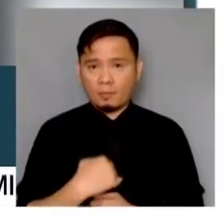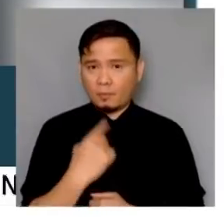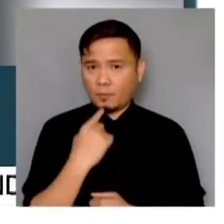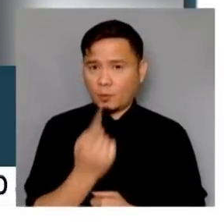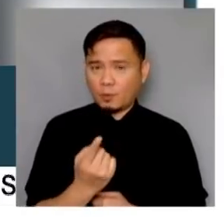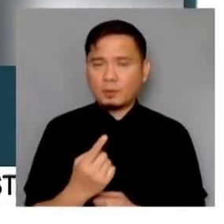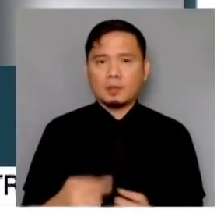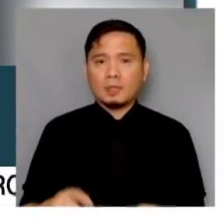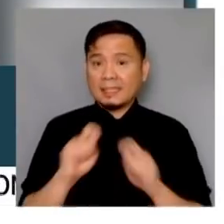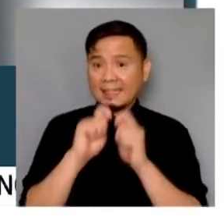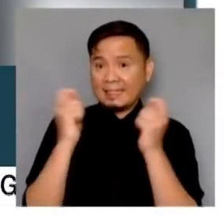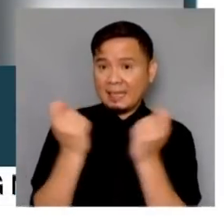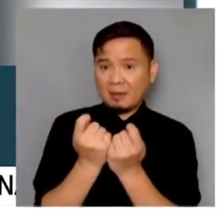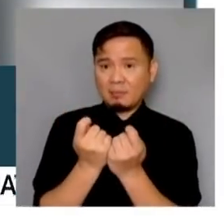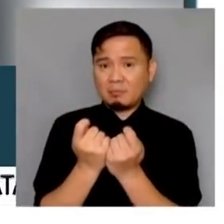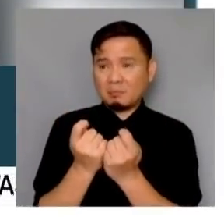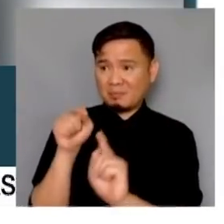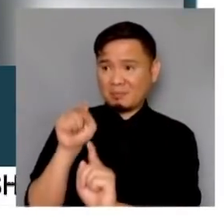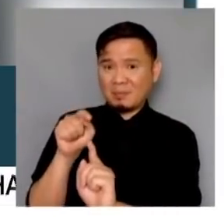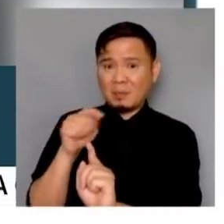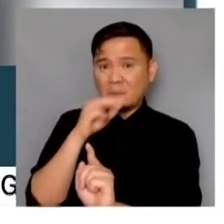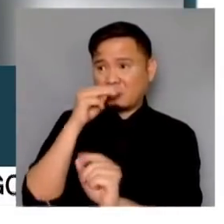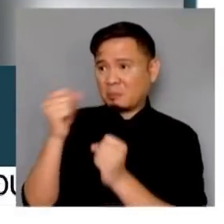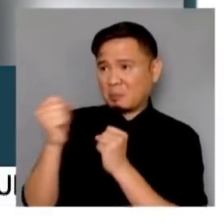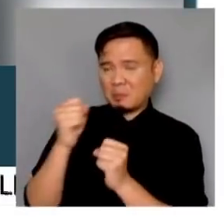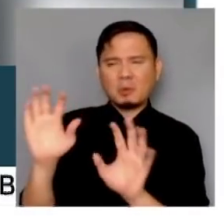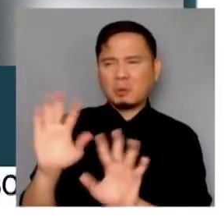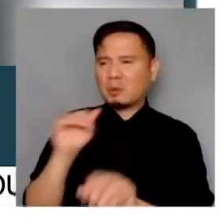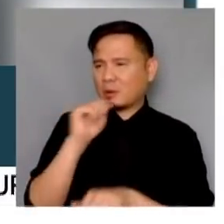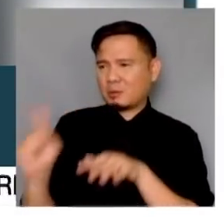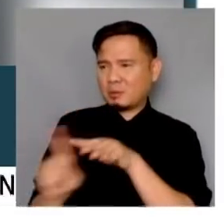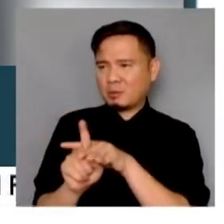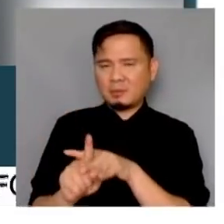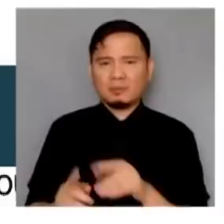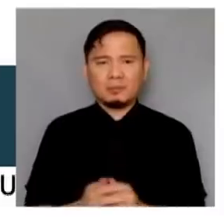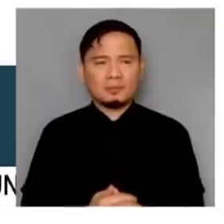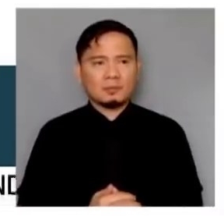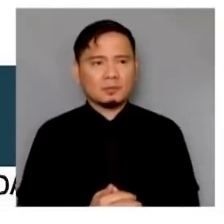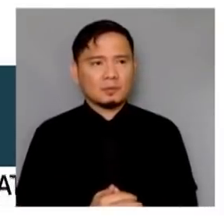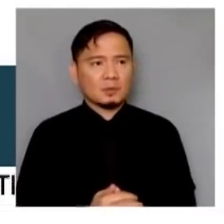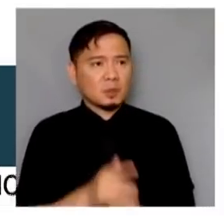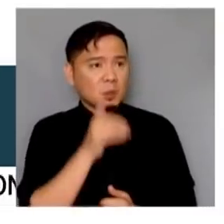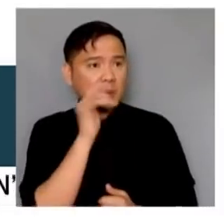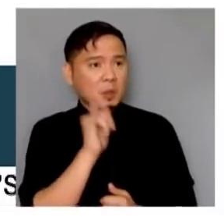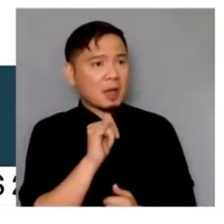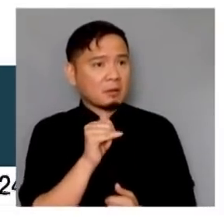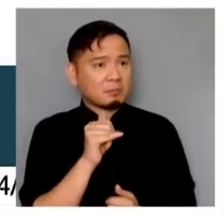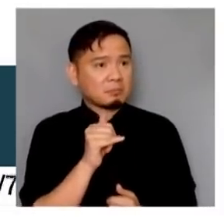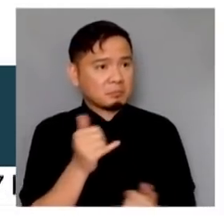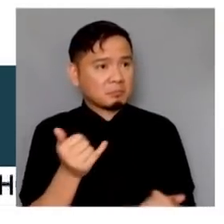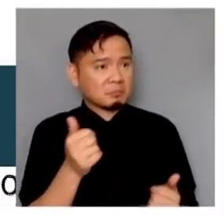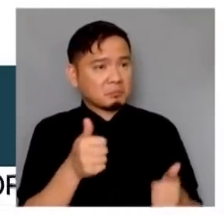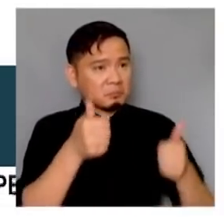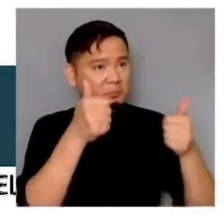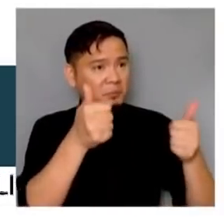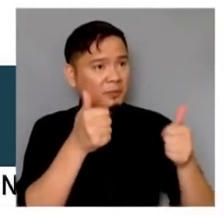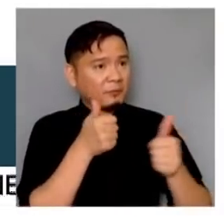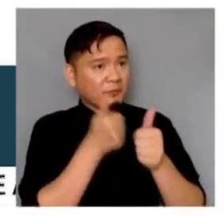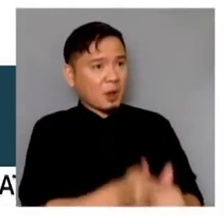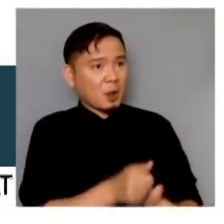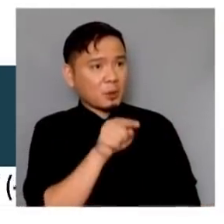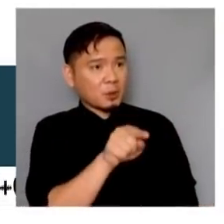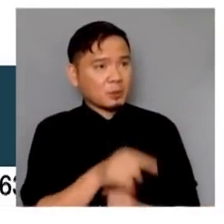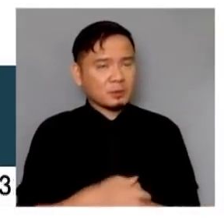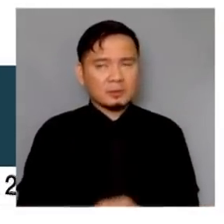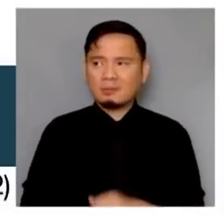tell Senator Manny Pacquiao not to attend because we do not know the agenda. Mukhang nakinig po sa inyo. Well, hindi